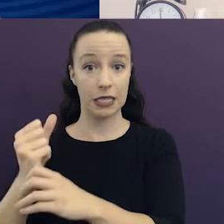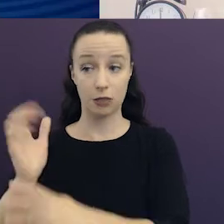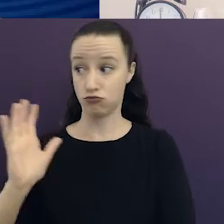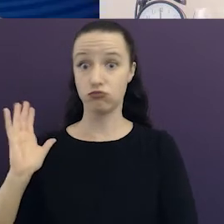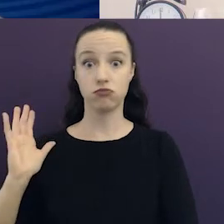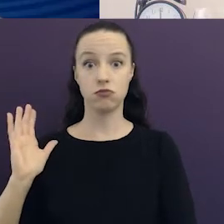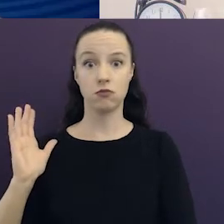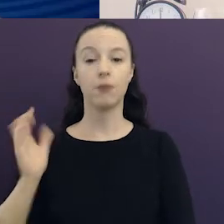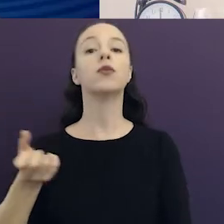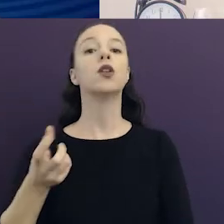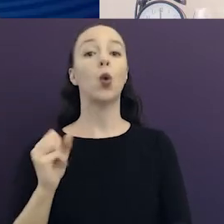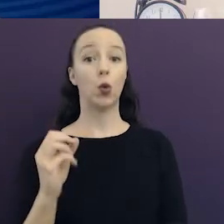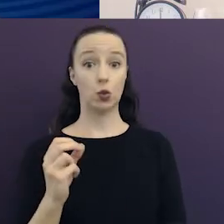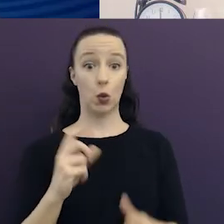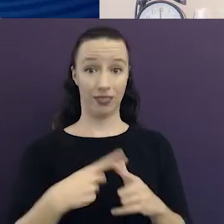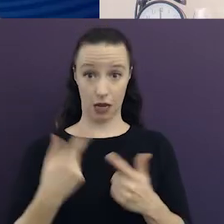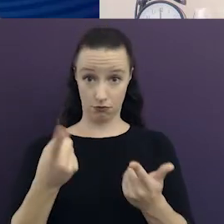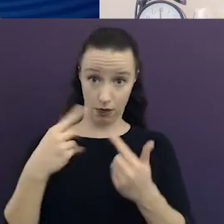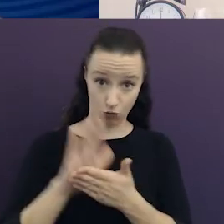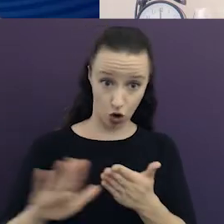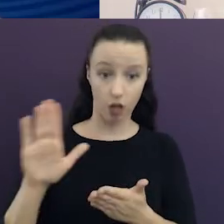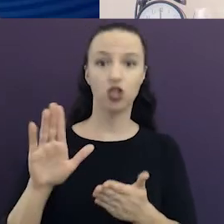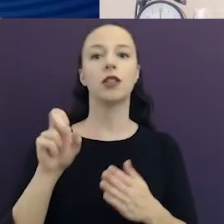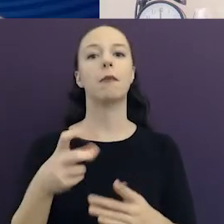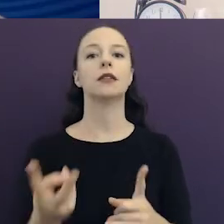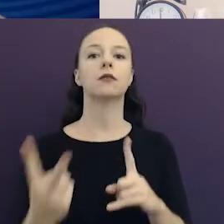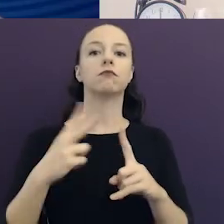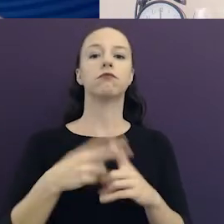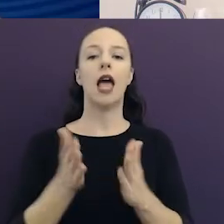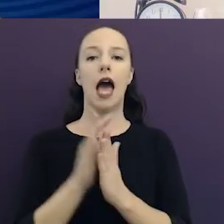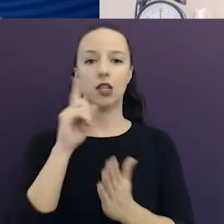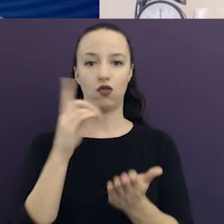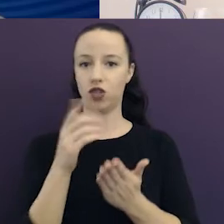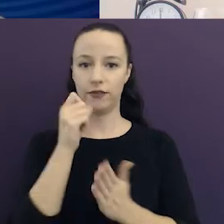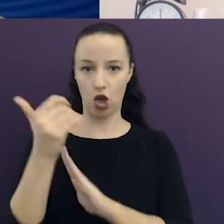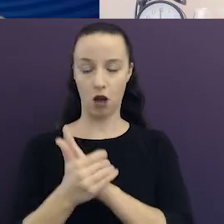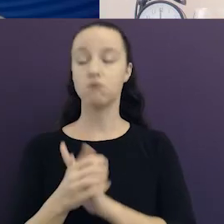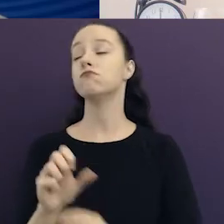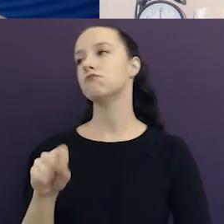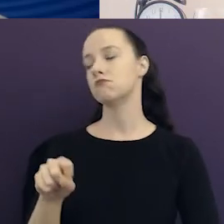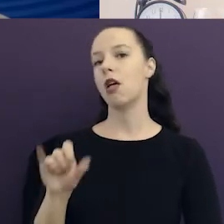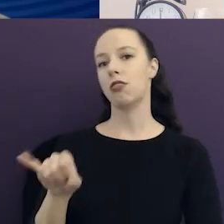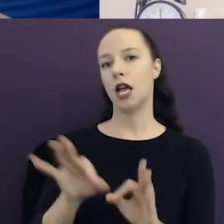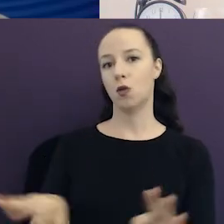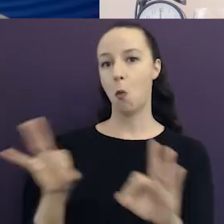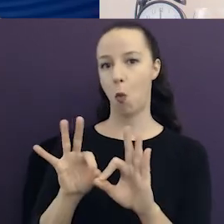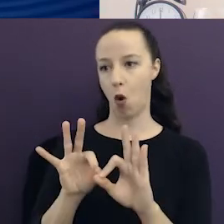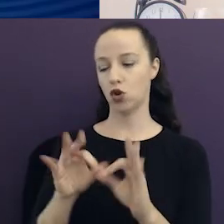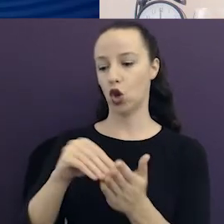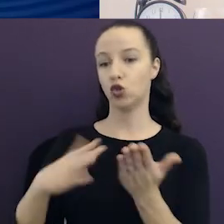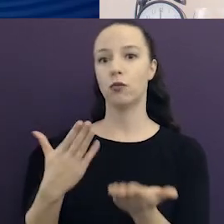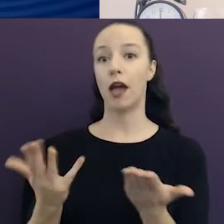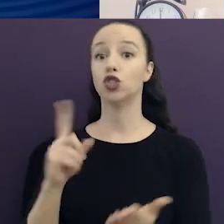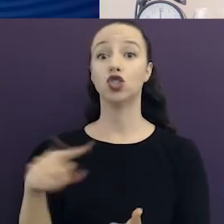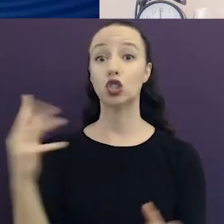documentation. So they have to actually ask for it. It's not going to be automatic like it was in high school. Okay, yeah, that's definitely important because they may just assume,